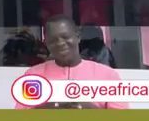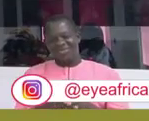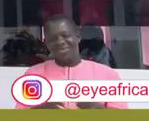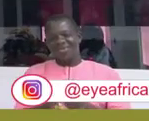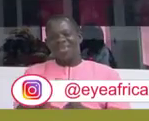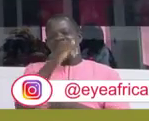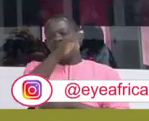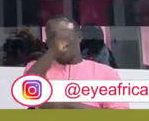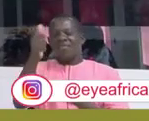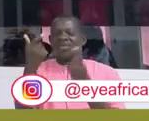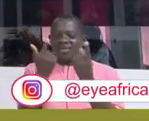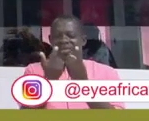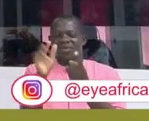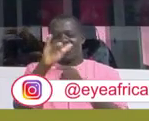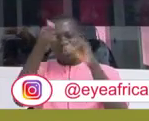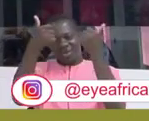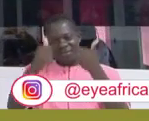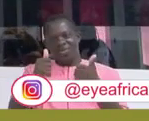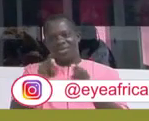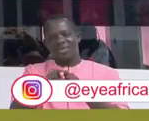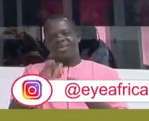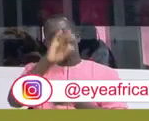Z. Yes.